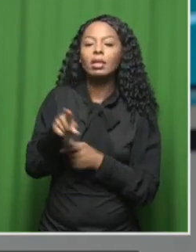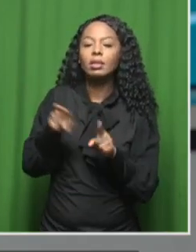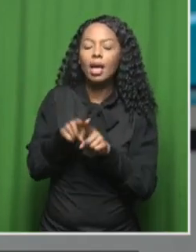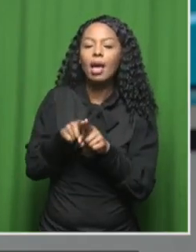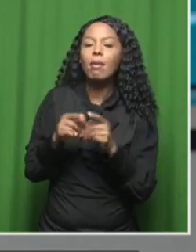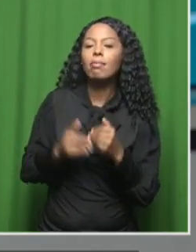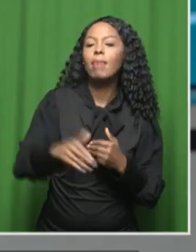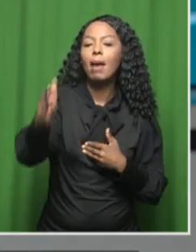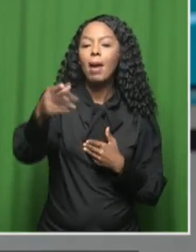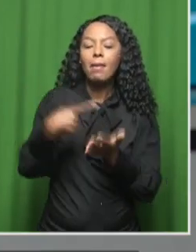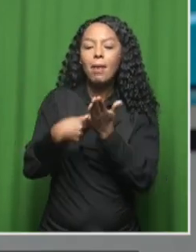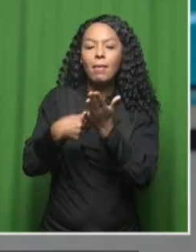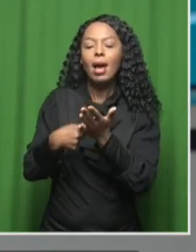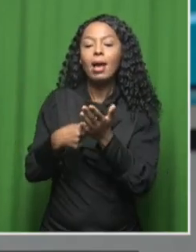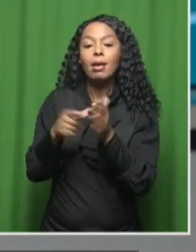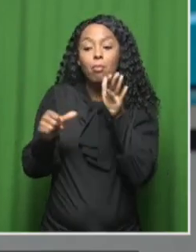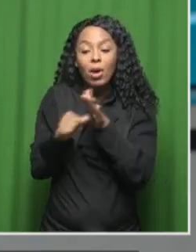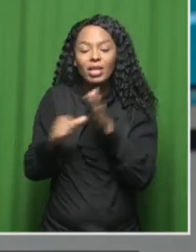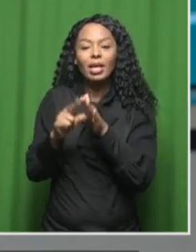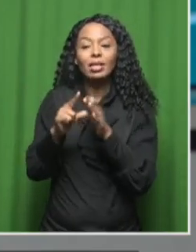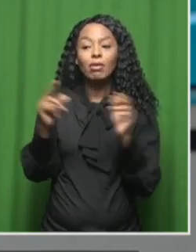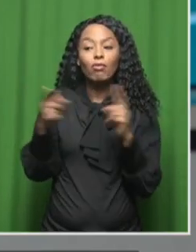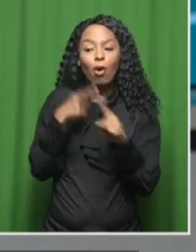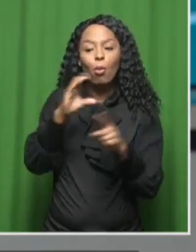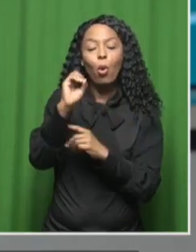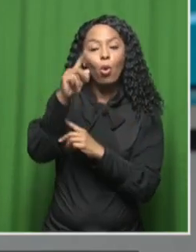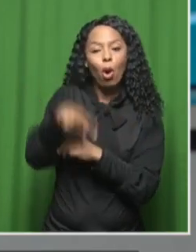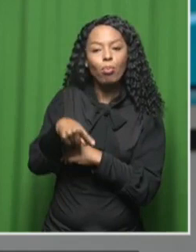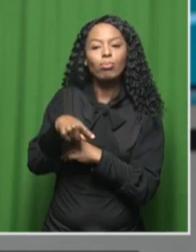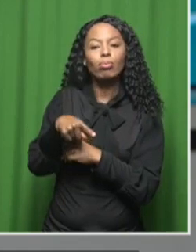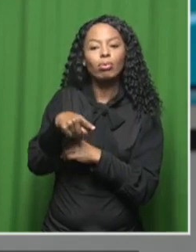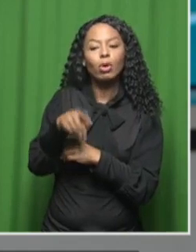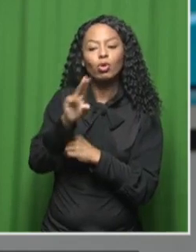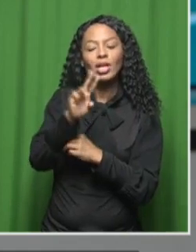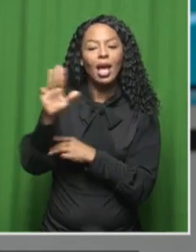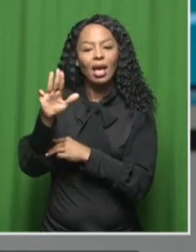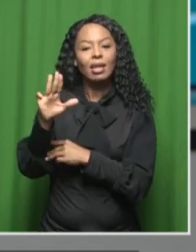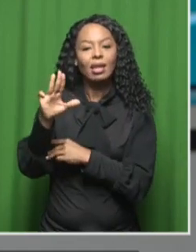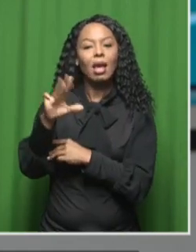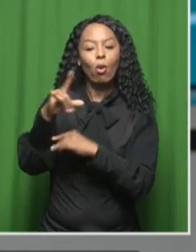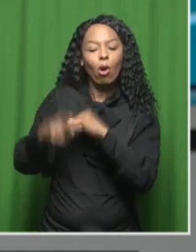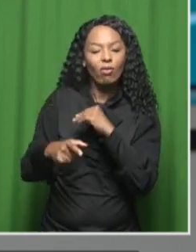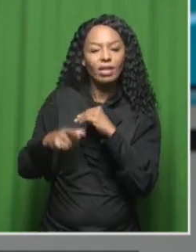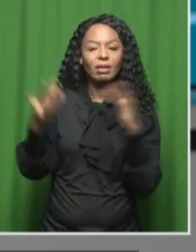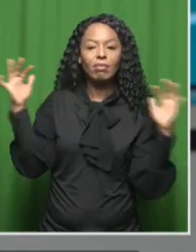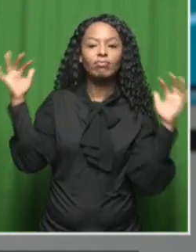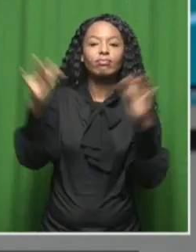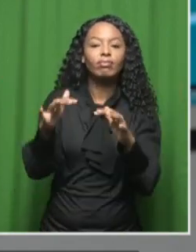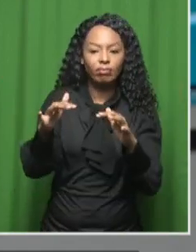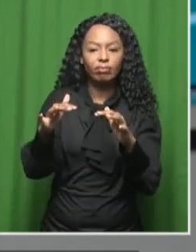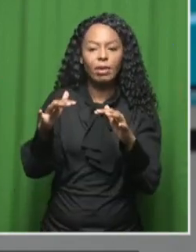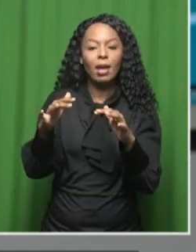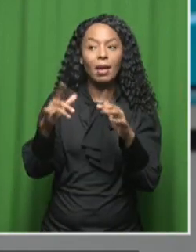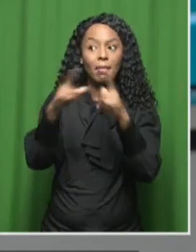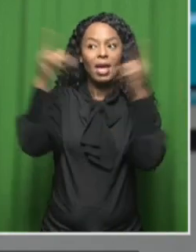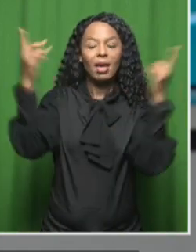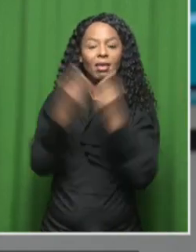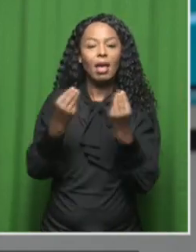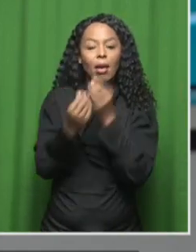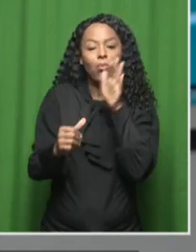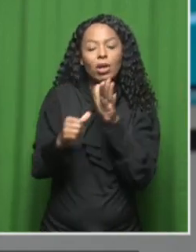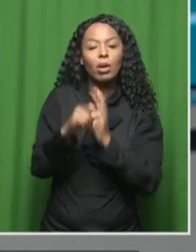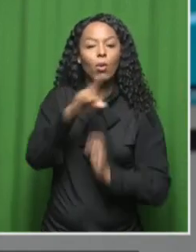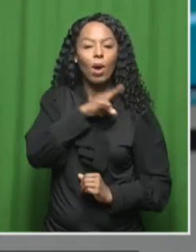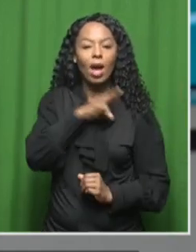conference is in fact climate financing for the developing world. And the big question of COP29 is whether we will